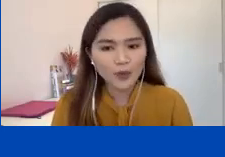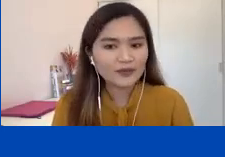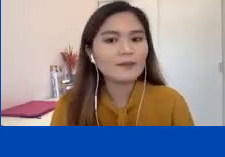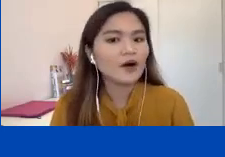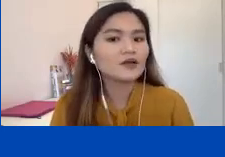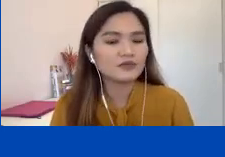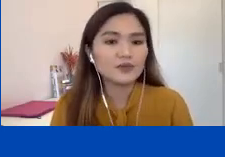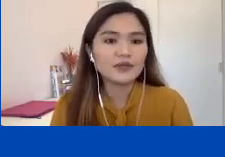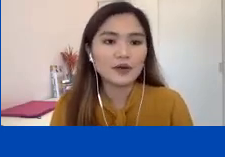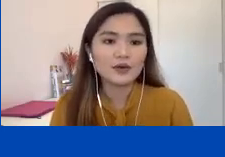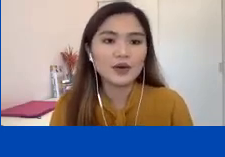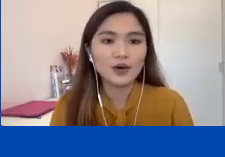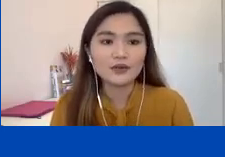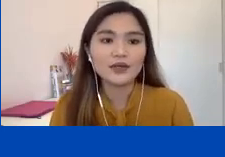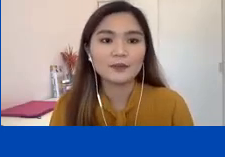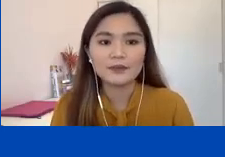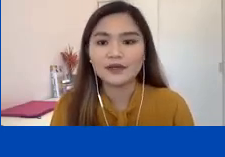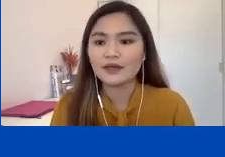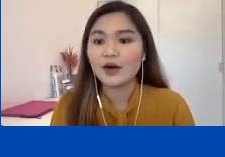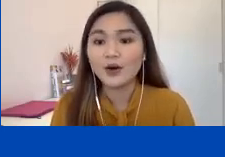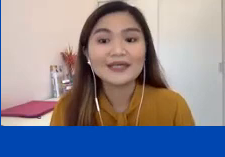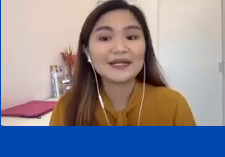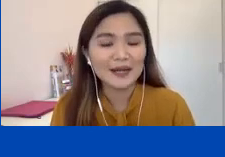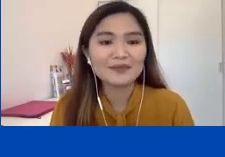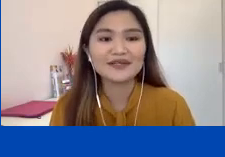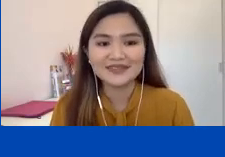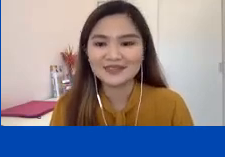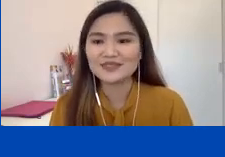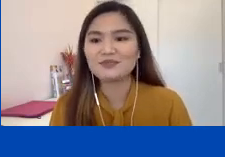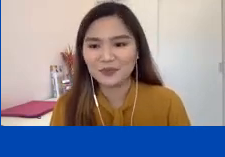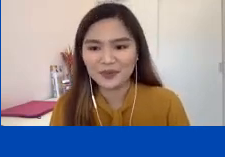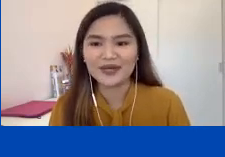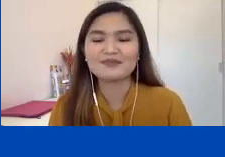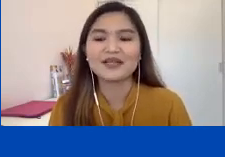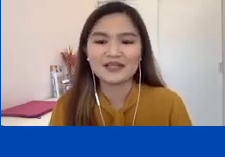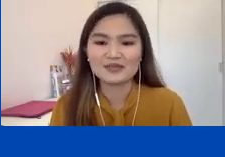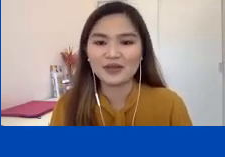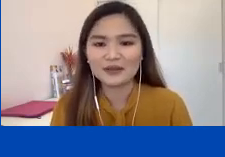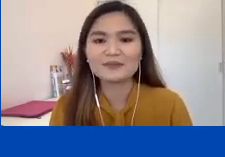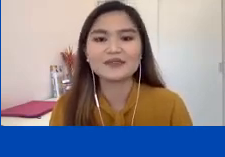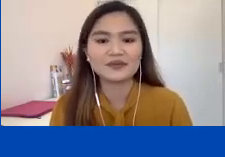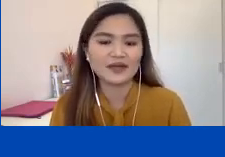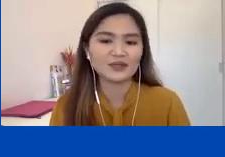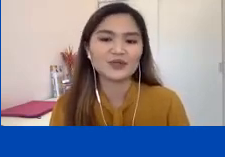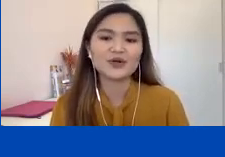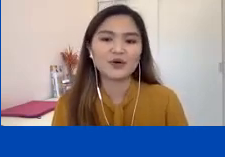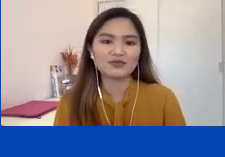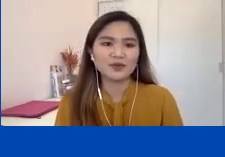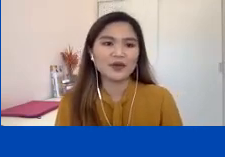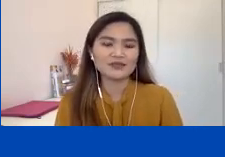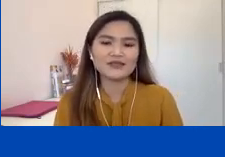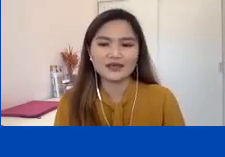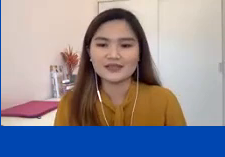to welcome all of you in our online library literacy program, let us welcome the director of